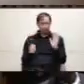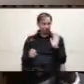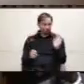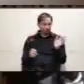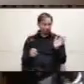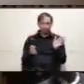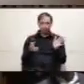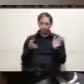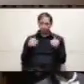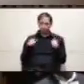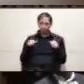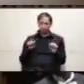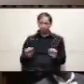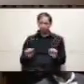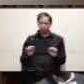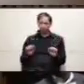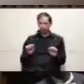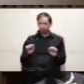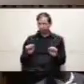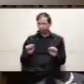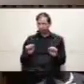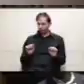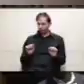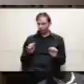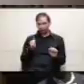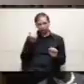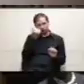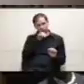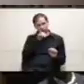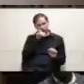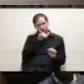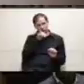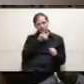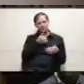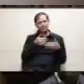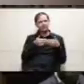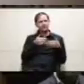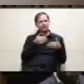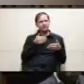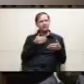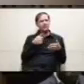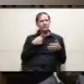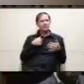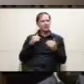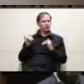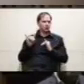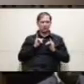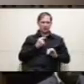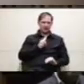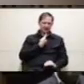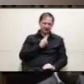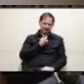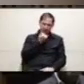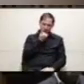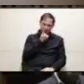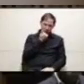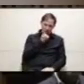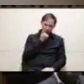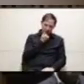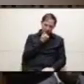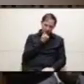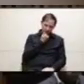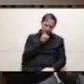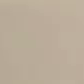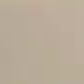please. Chair, the auditor, apologies, Chair. Earlier on when I spoke, I did not introduce myself. I heard one of the